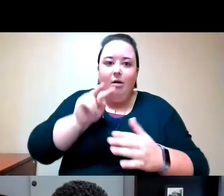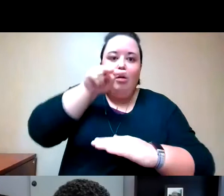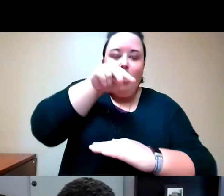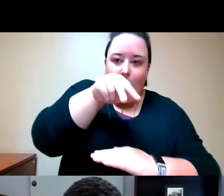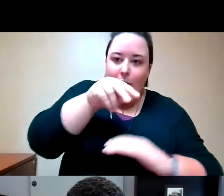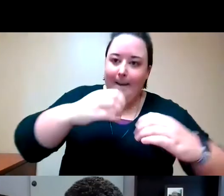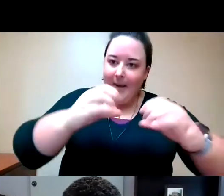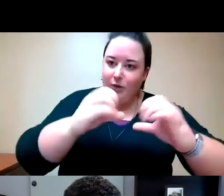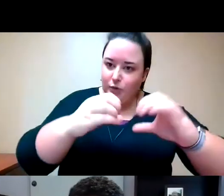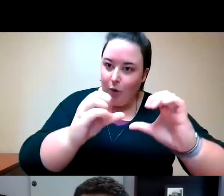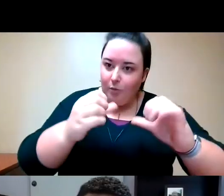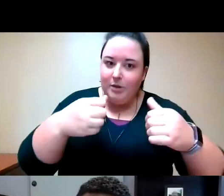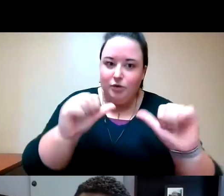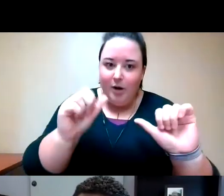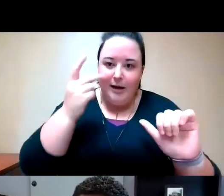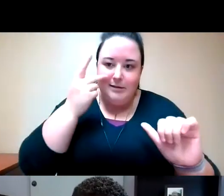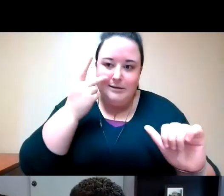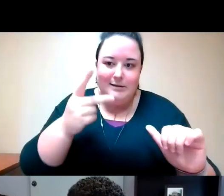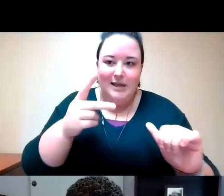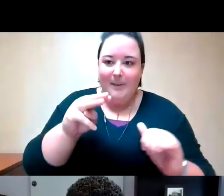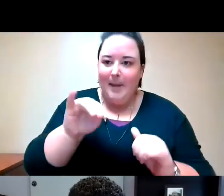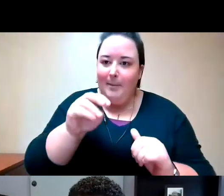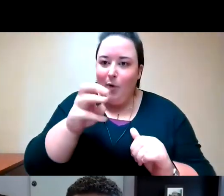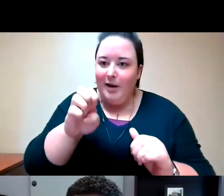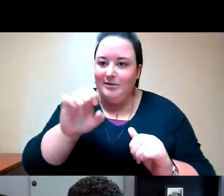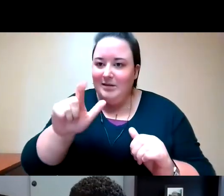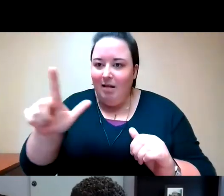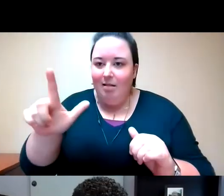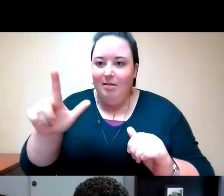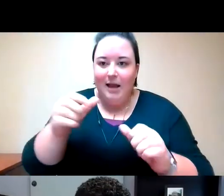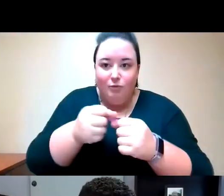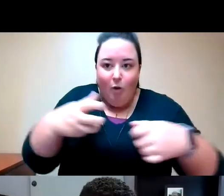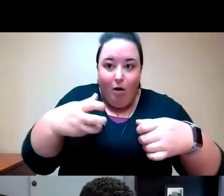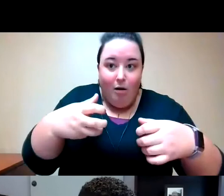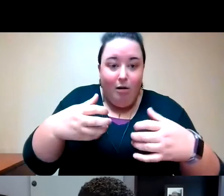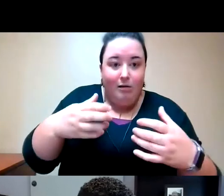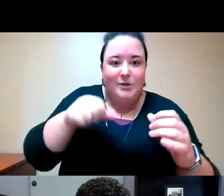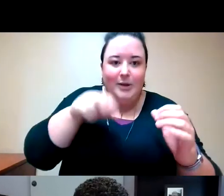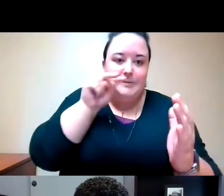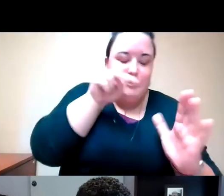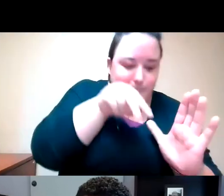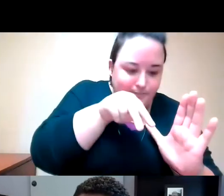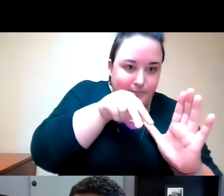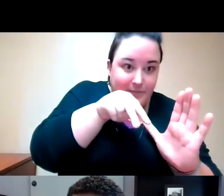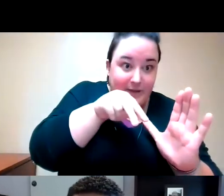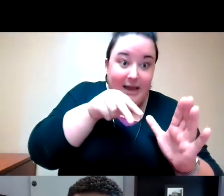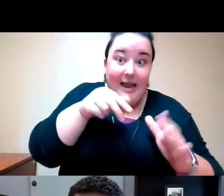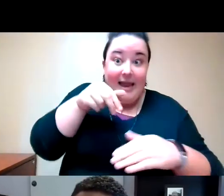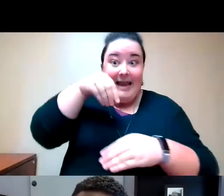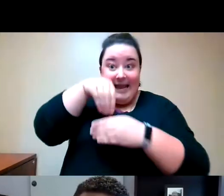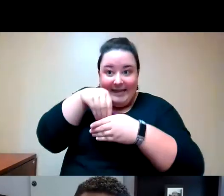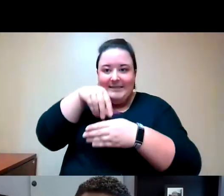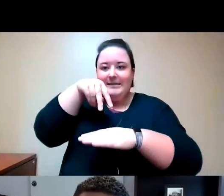look to see if a woman had ruptured the membrane. So she was about to deliver her baby. So that was me looking under the microscope in this standing frame